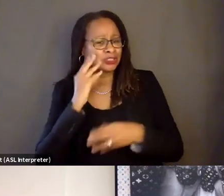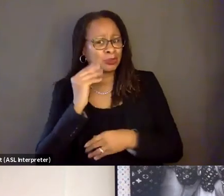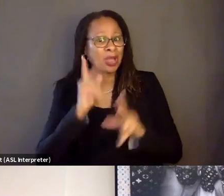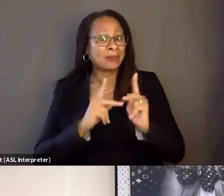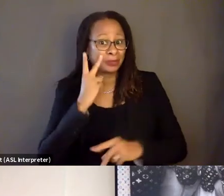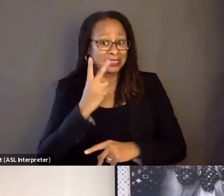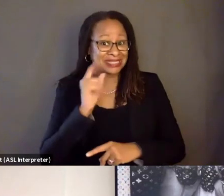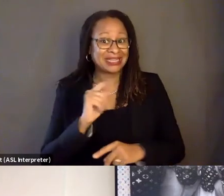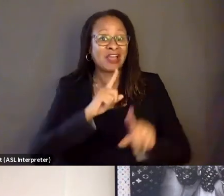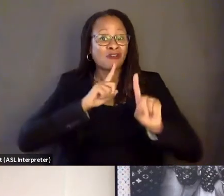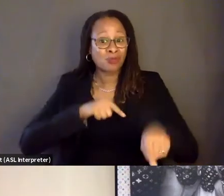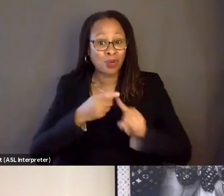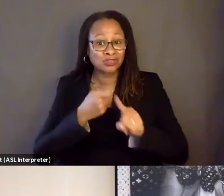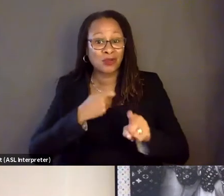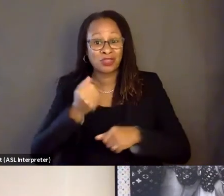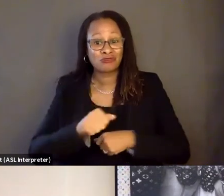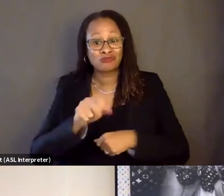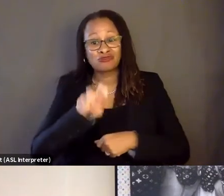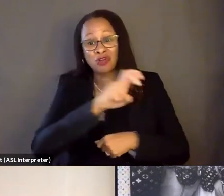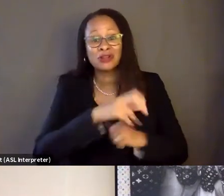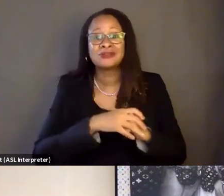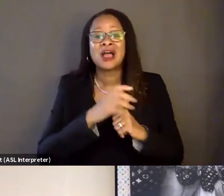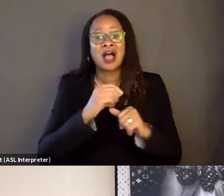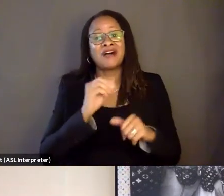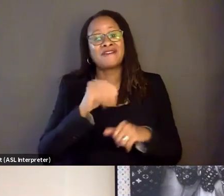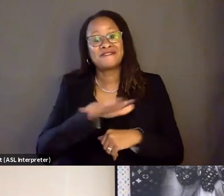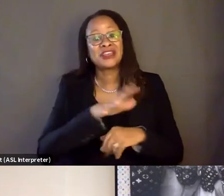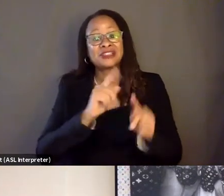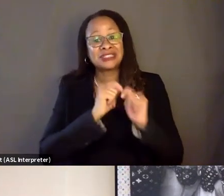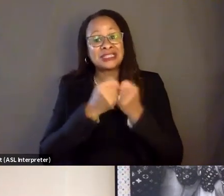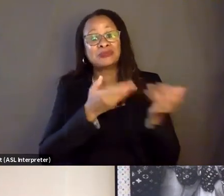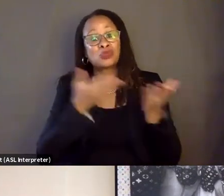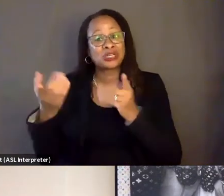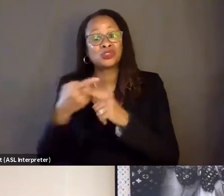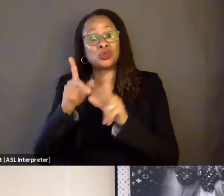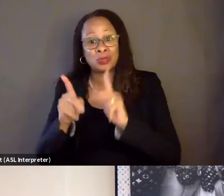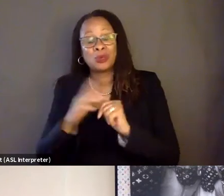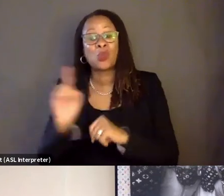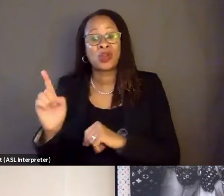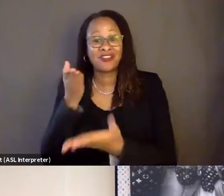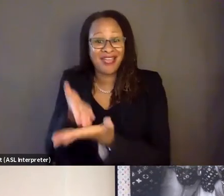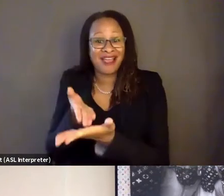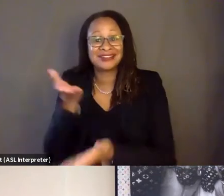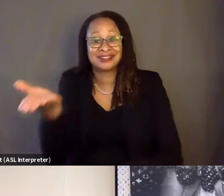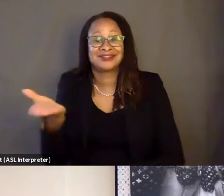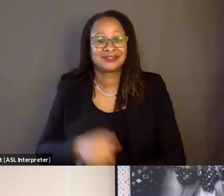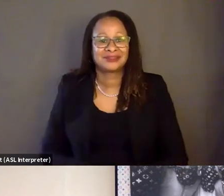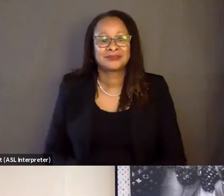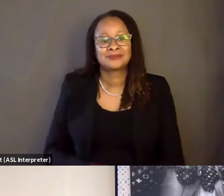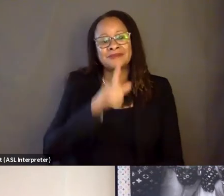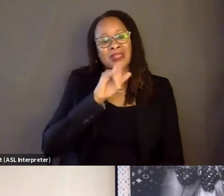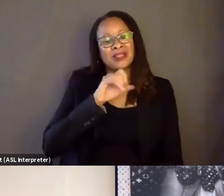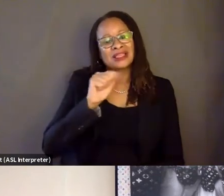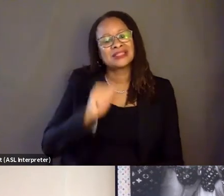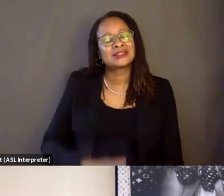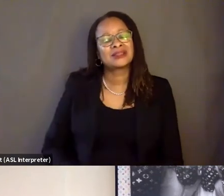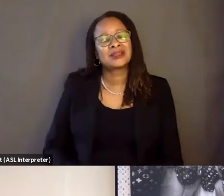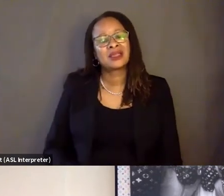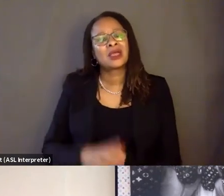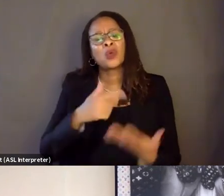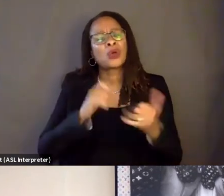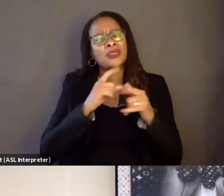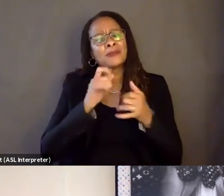course, reports from the road of field teams bringing it to people where they're at, as Lisa said. Lisa, what about for you? What are the measures